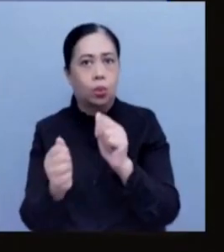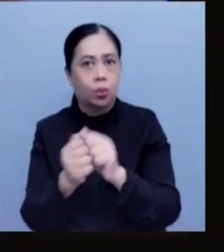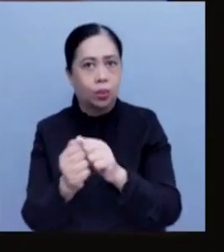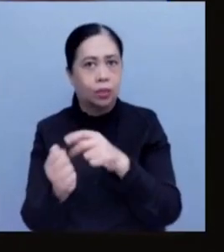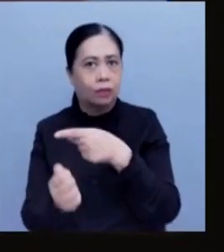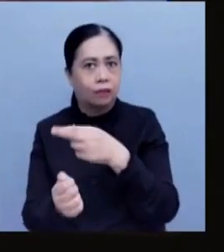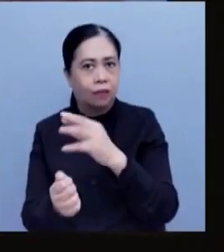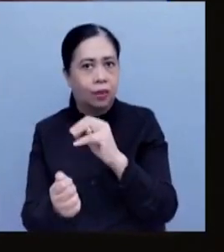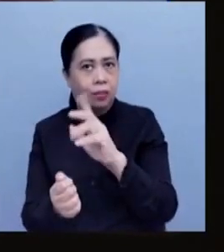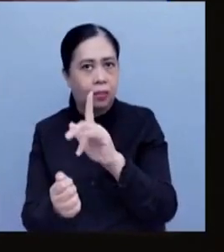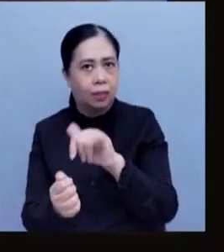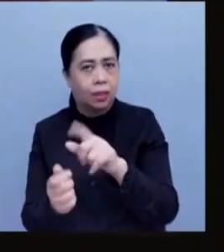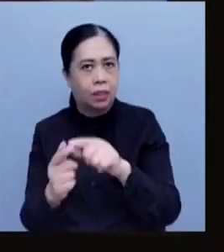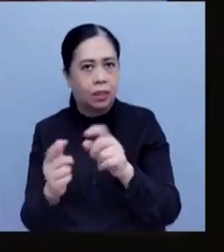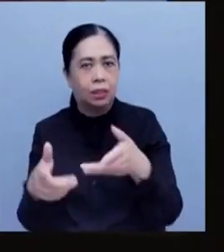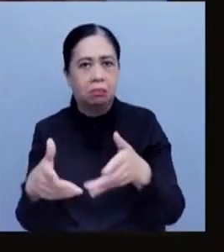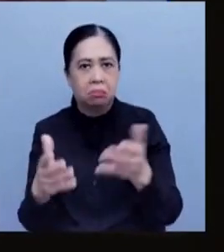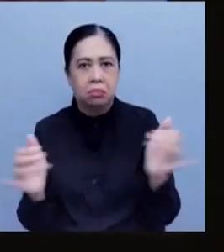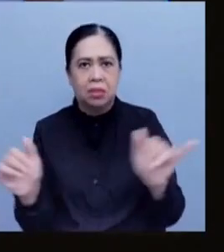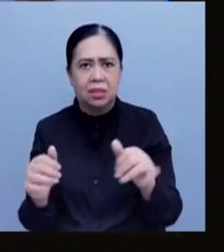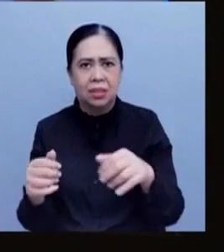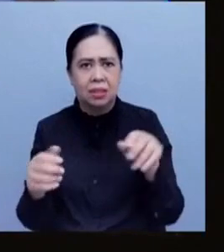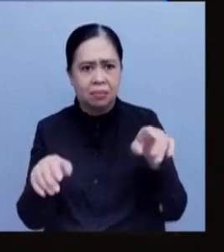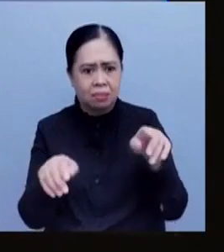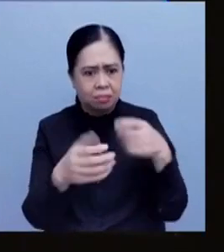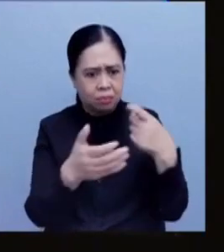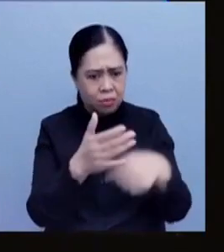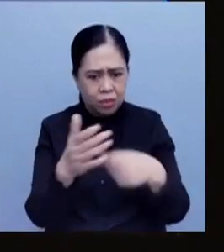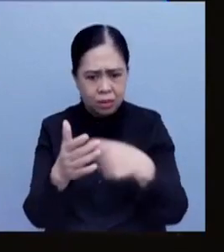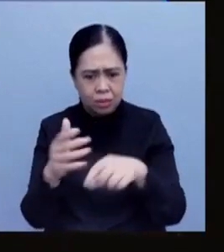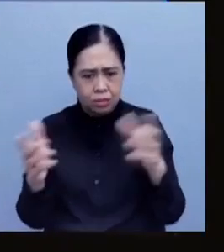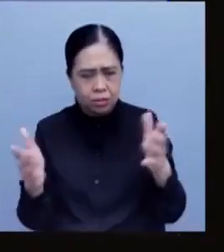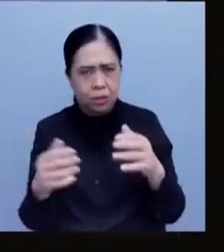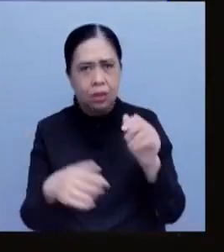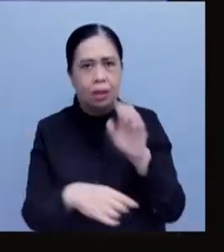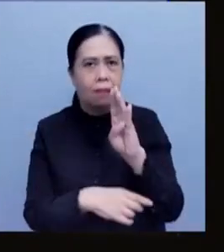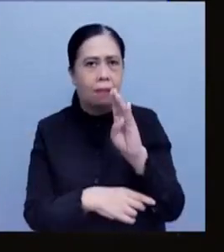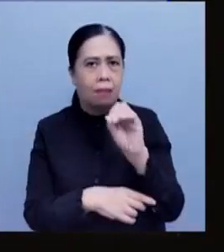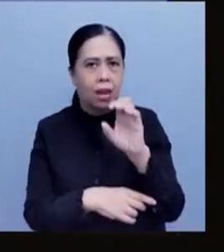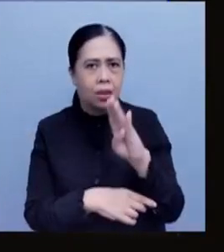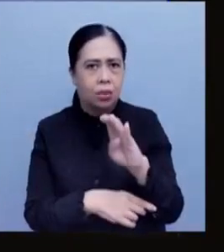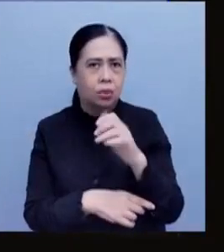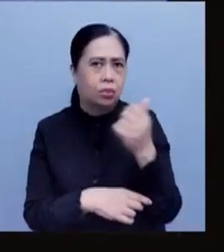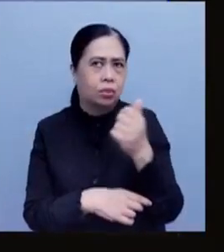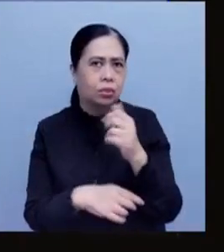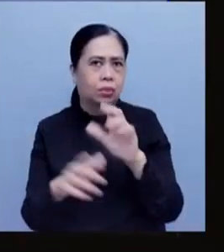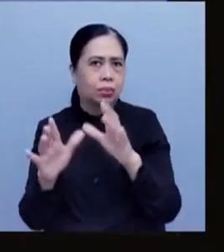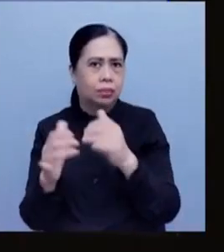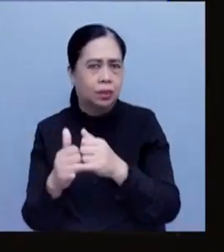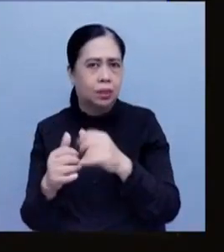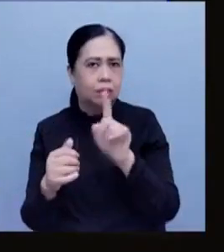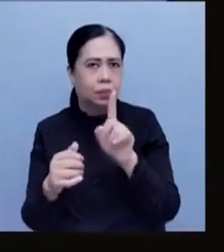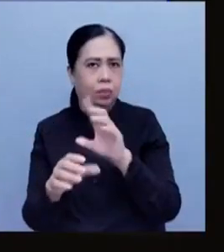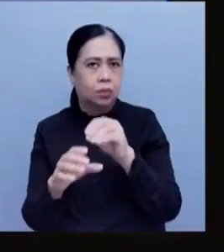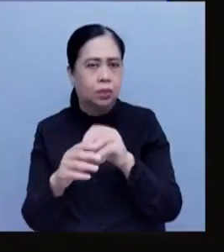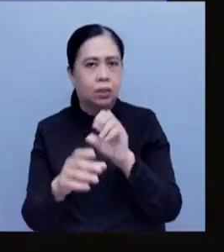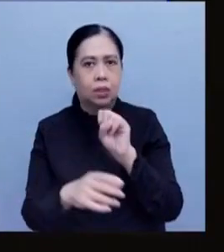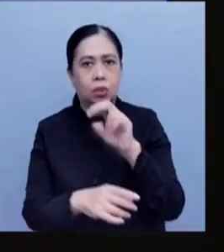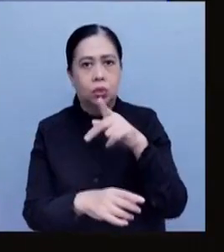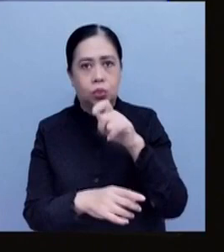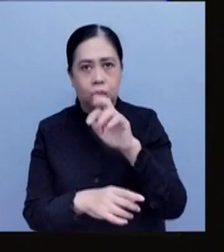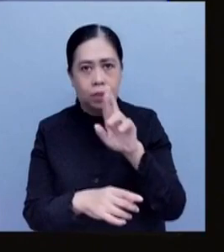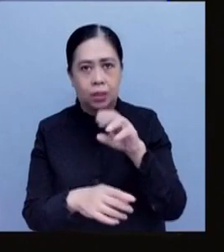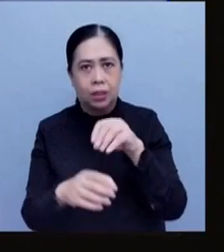resources, which offered the same prices, as well as BioSite Medical Instruments Incorporated, which is one of the suppliers included in